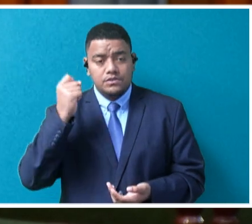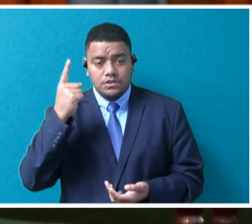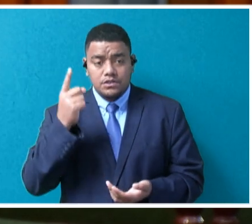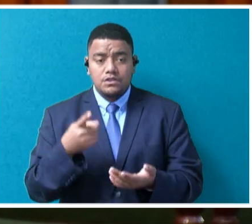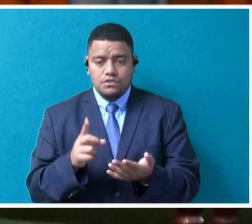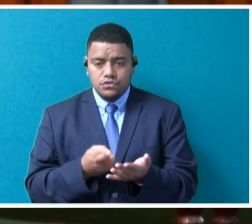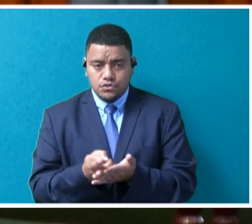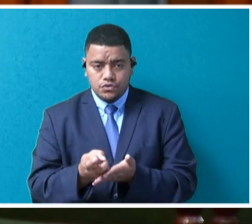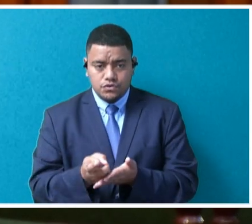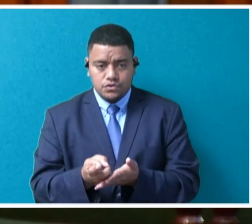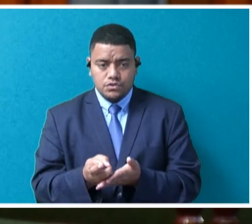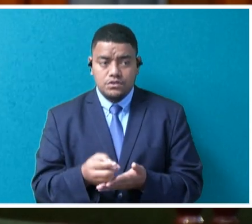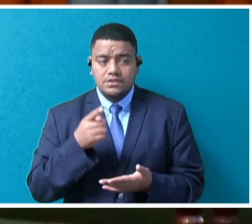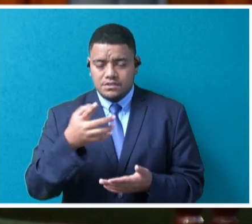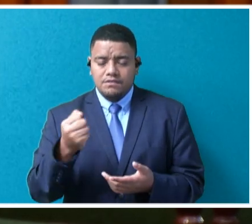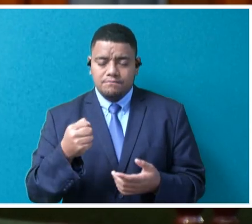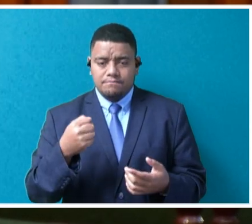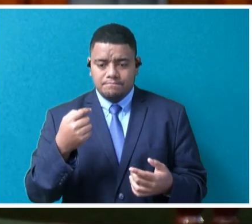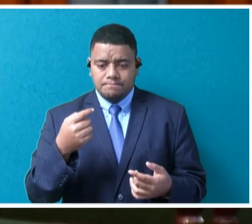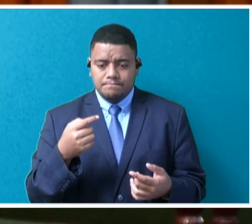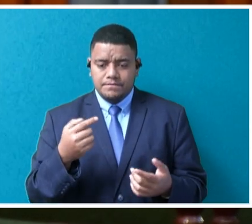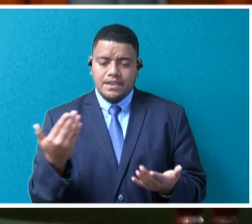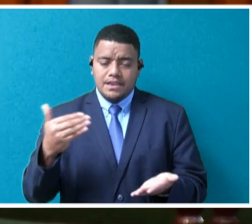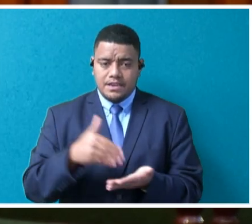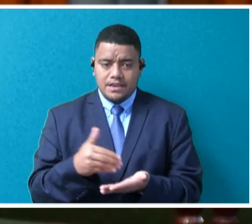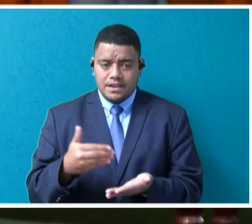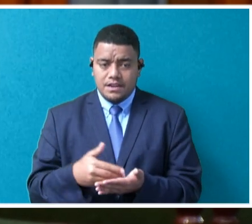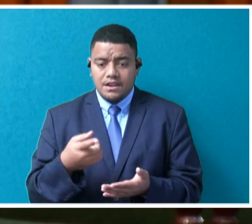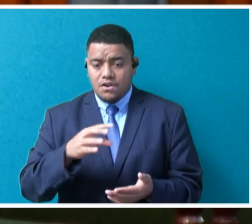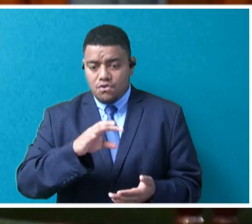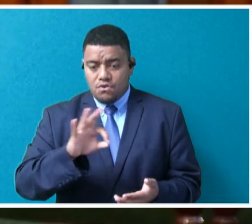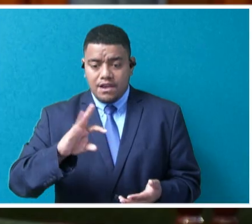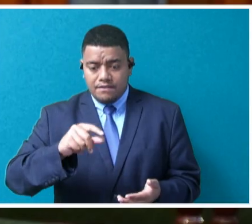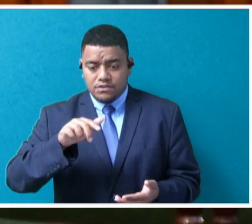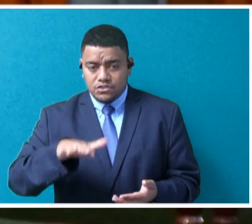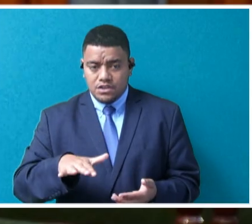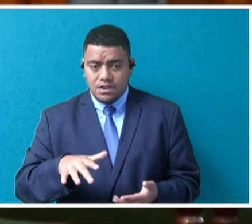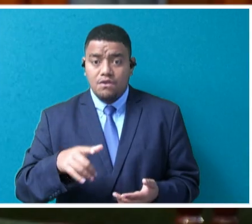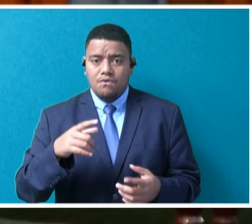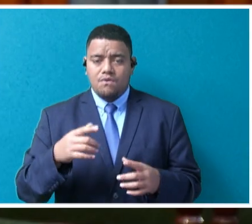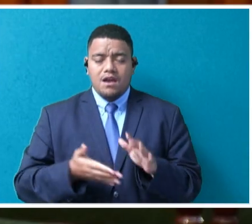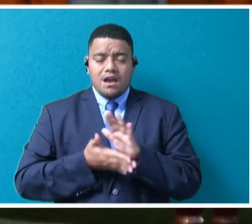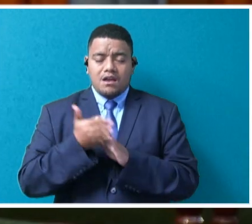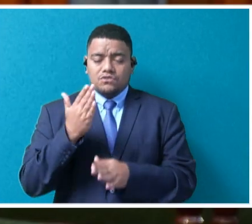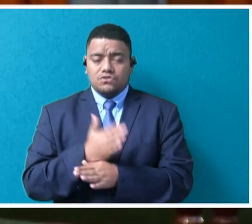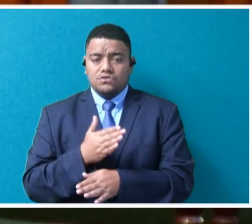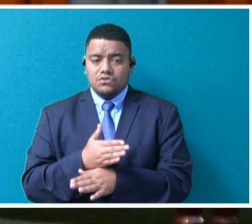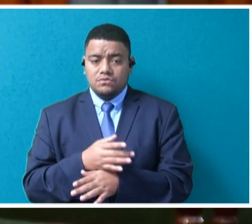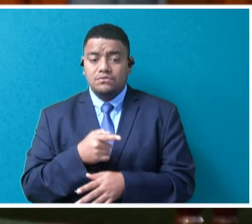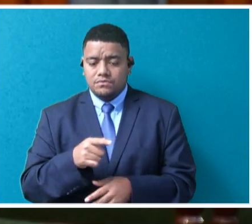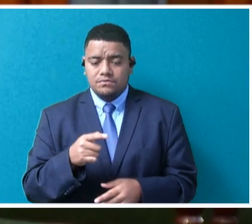truth that often hesitate to articulate, as not every child will pursue white-collar pathways, and that